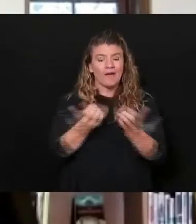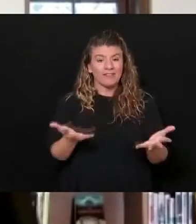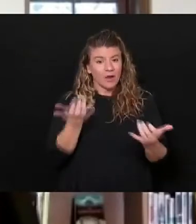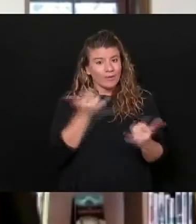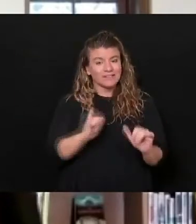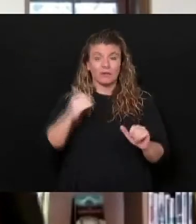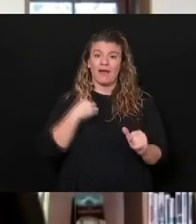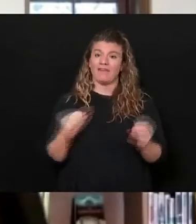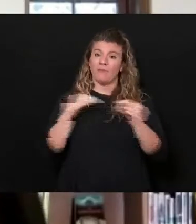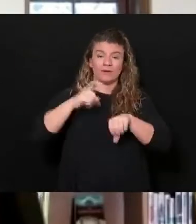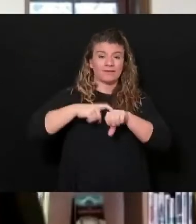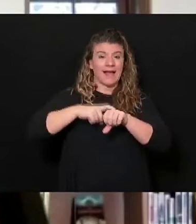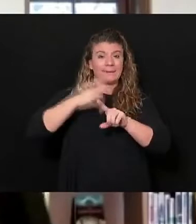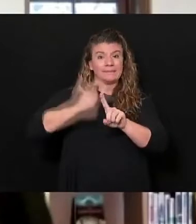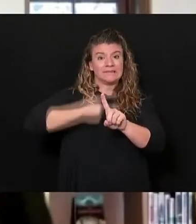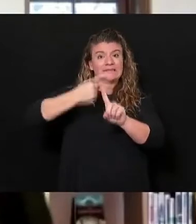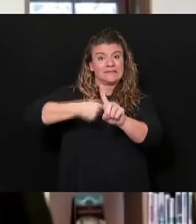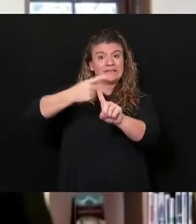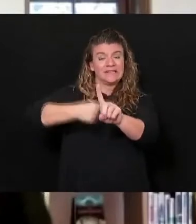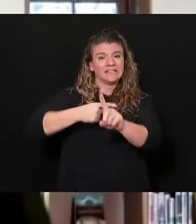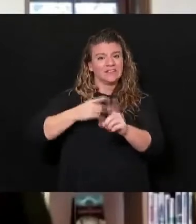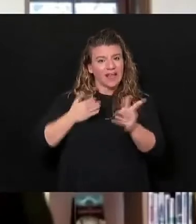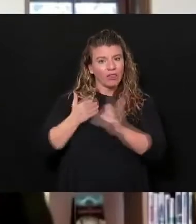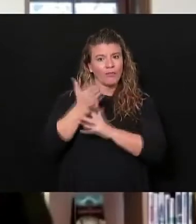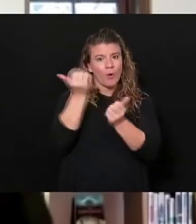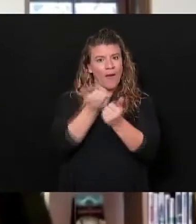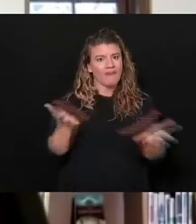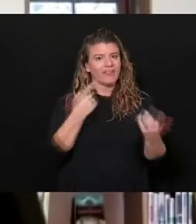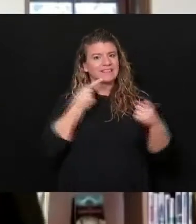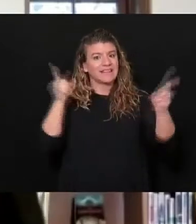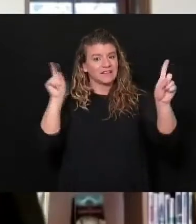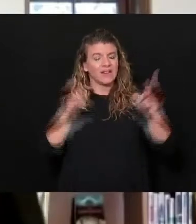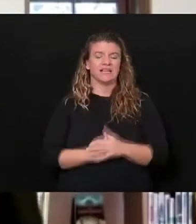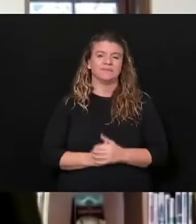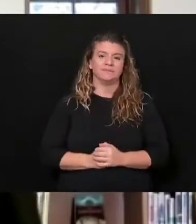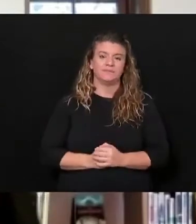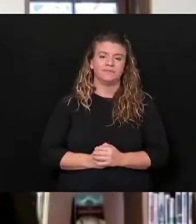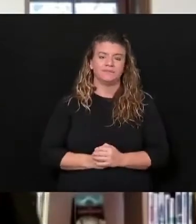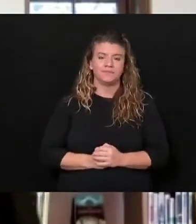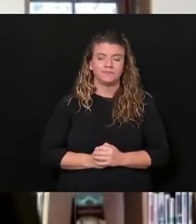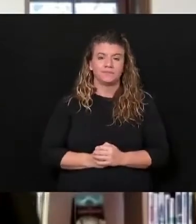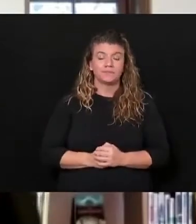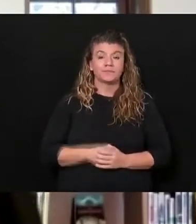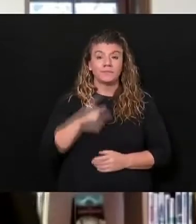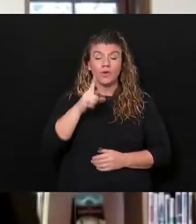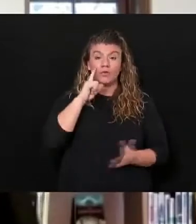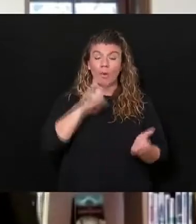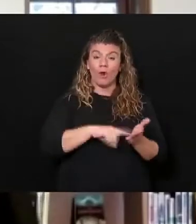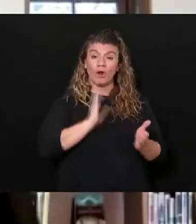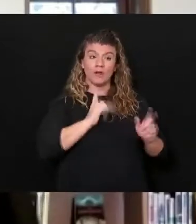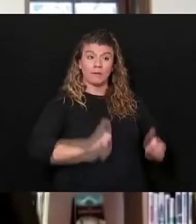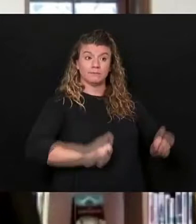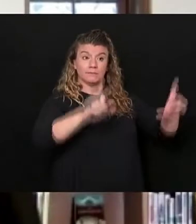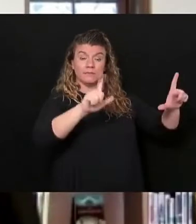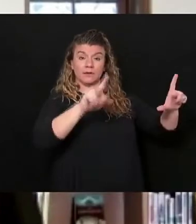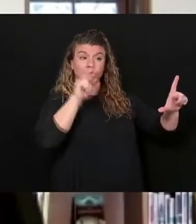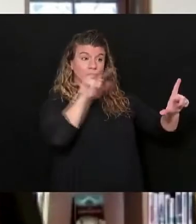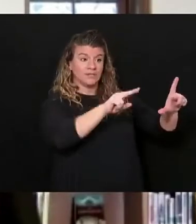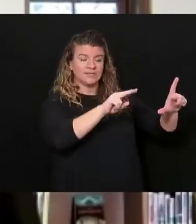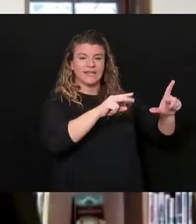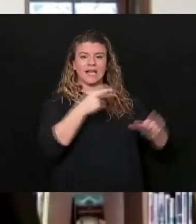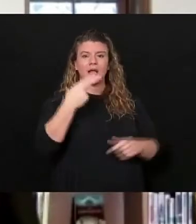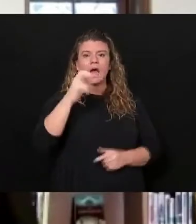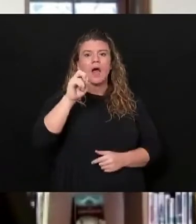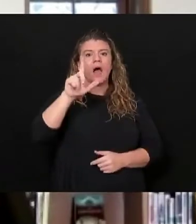months during this COVID-19 pandemic. I do also want to mention we did put up on our DHHR website a holiday